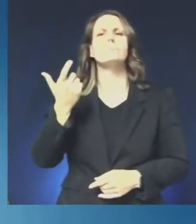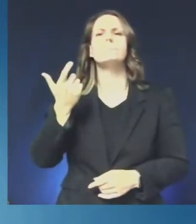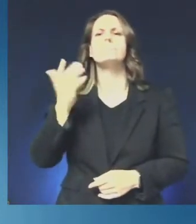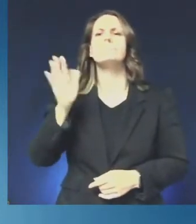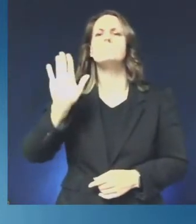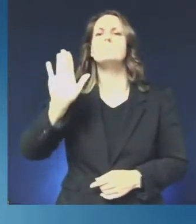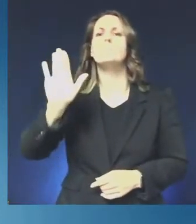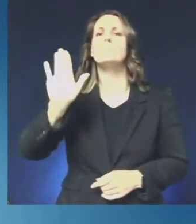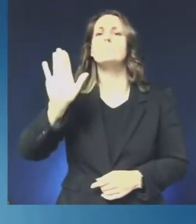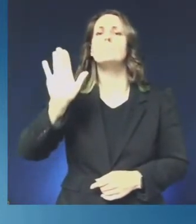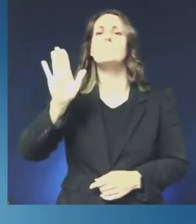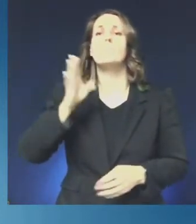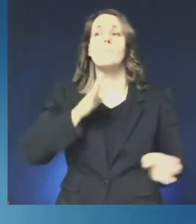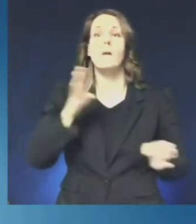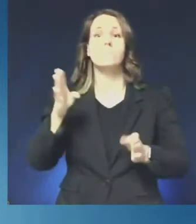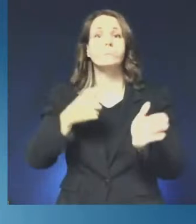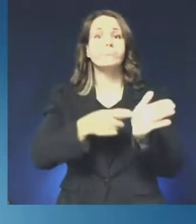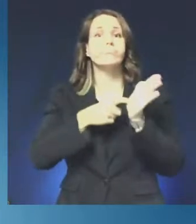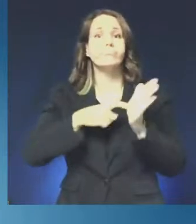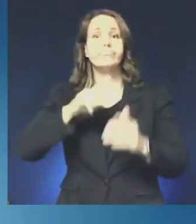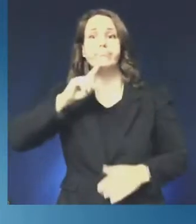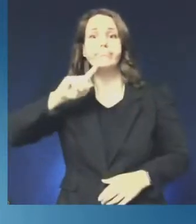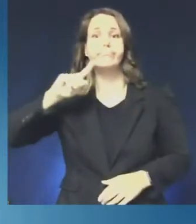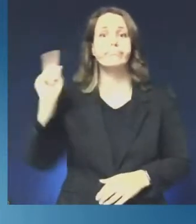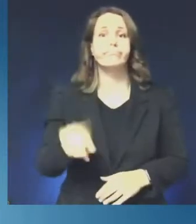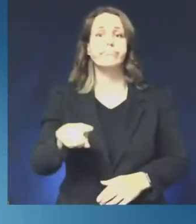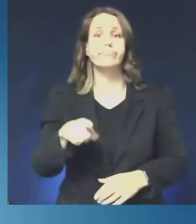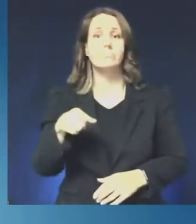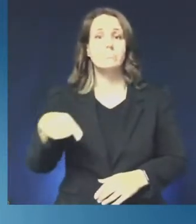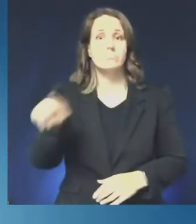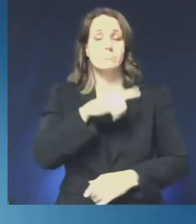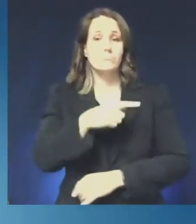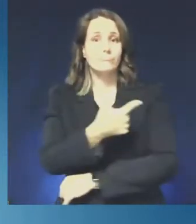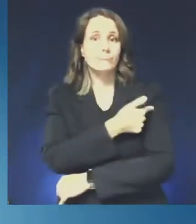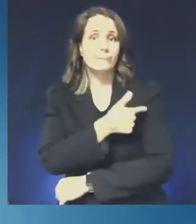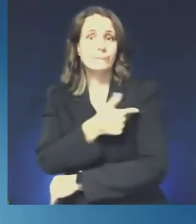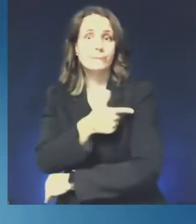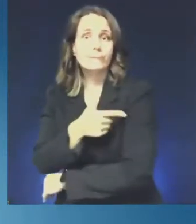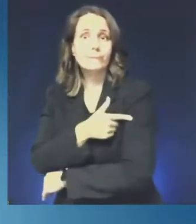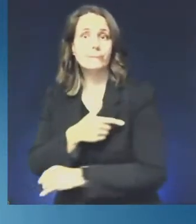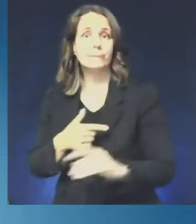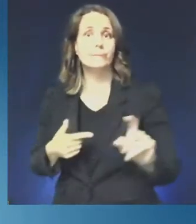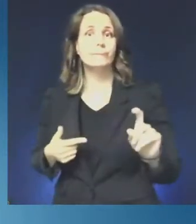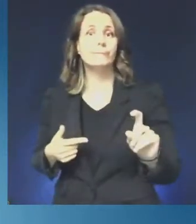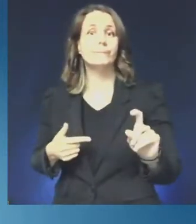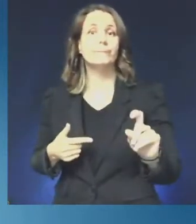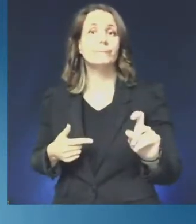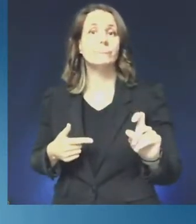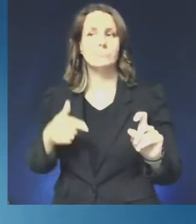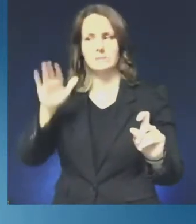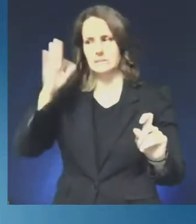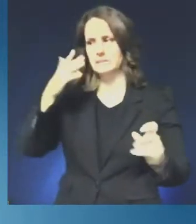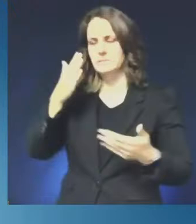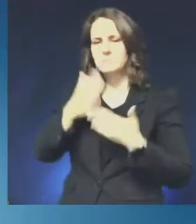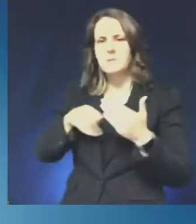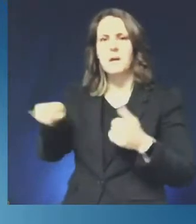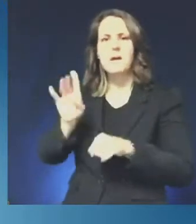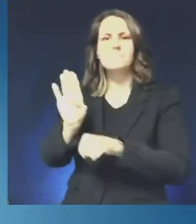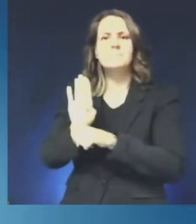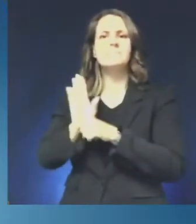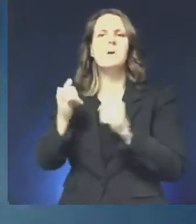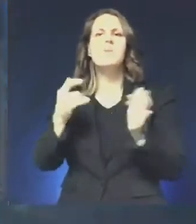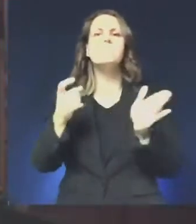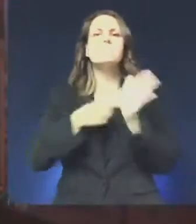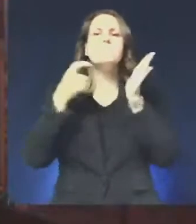state workers as other public and private sector employers have done, and why or why not? We're looking at